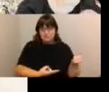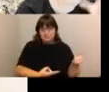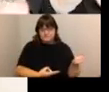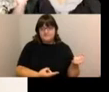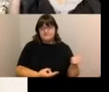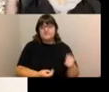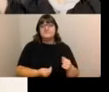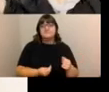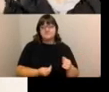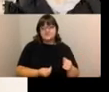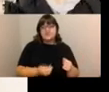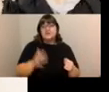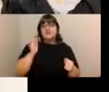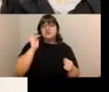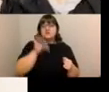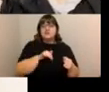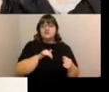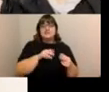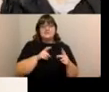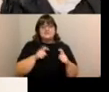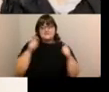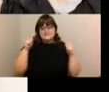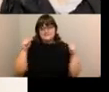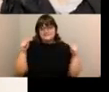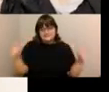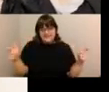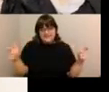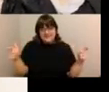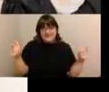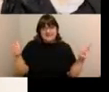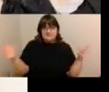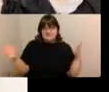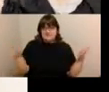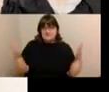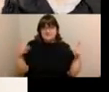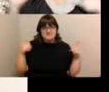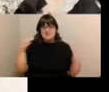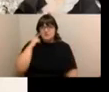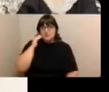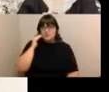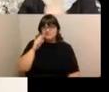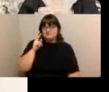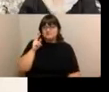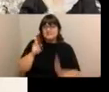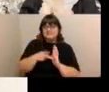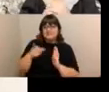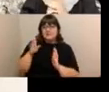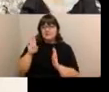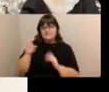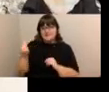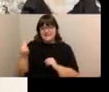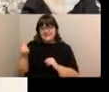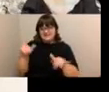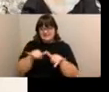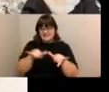image, it's a very large, probably half of a double bed size, maybe flannel. It's